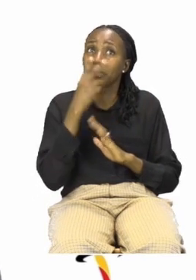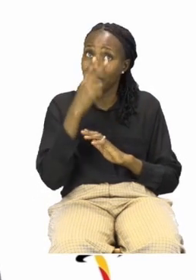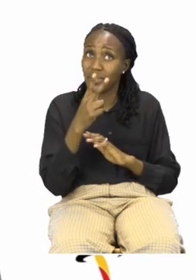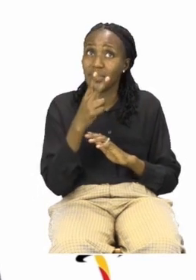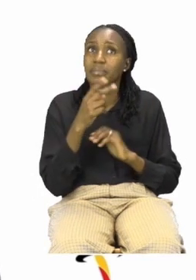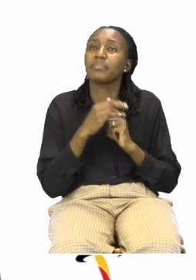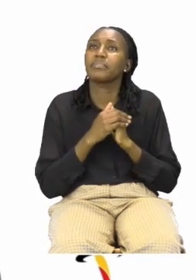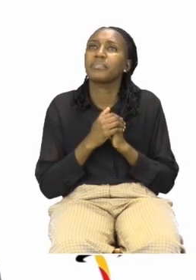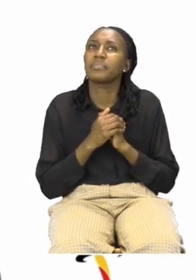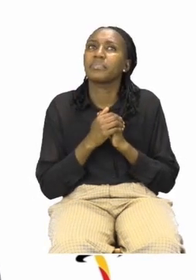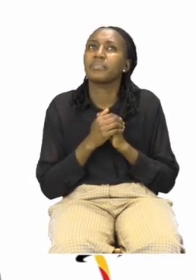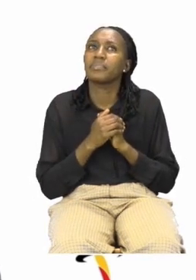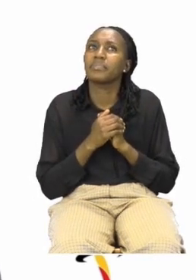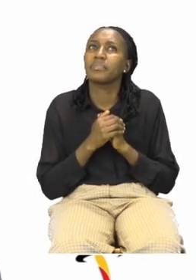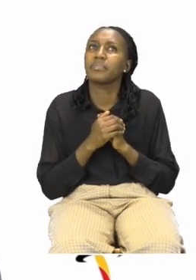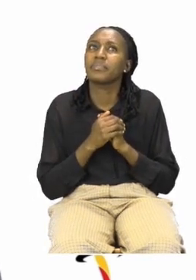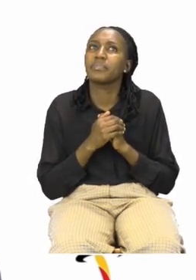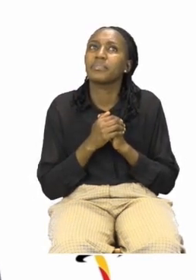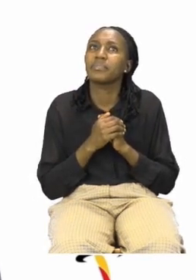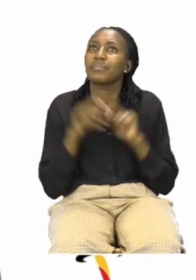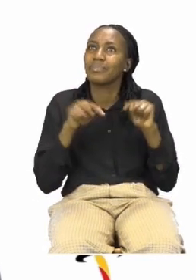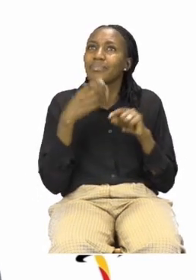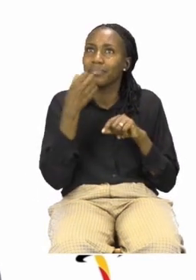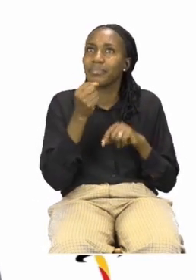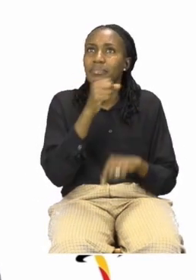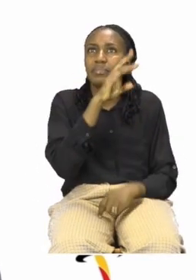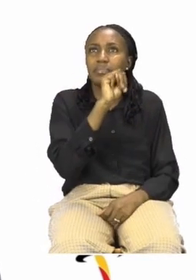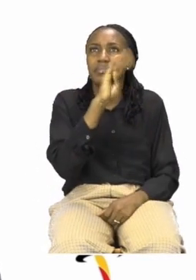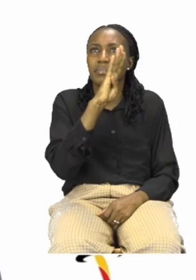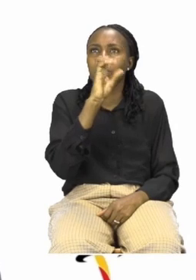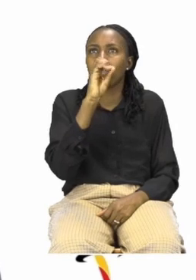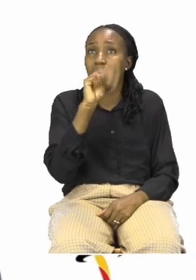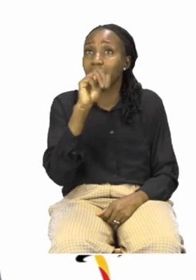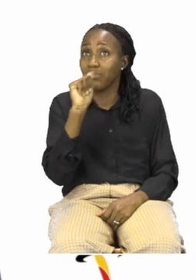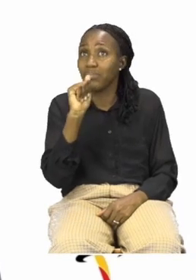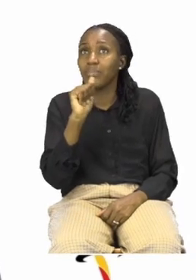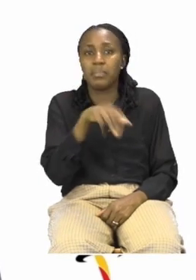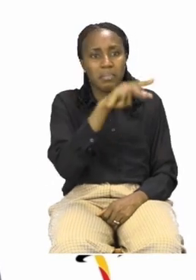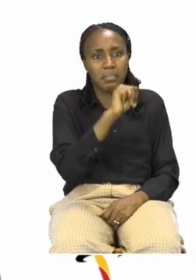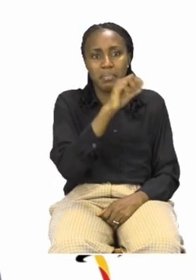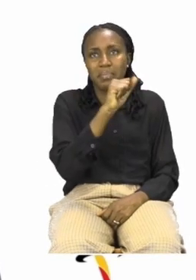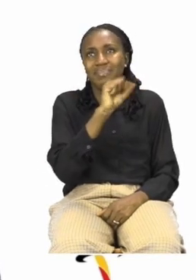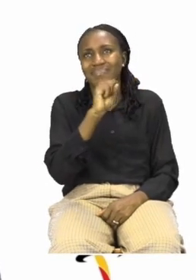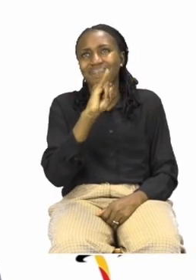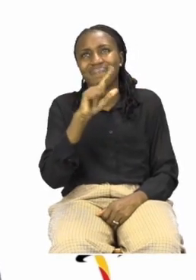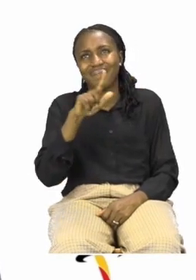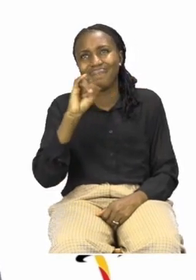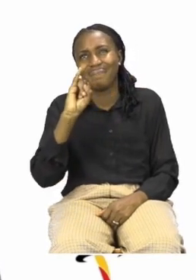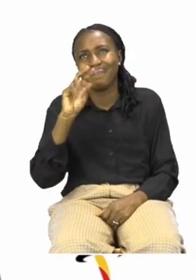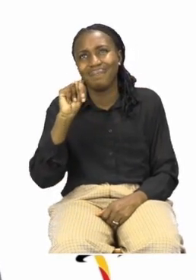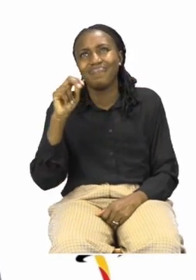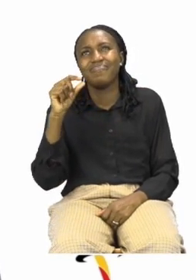into athletics. Lucky enough, now we got the Mboma. We got the Beatis Maselingi. We got the Hiraria. You name it. We got the Jonas